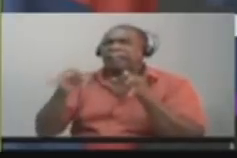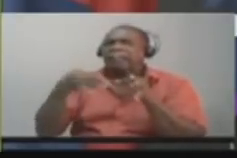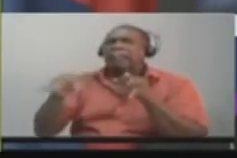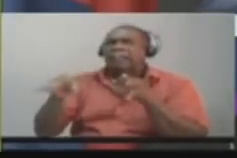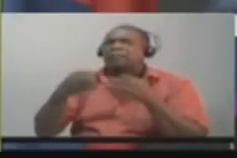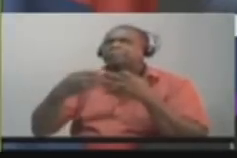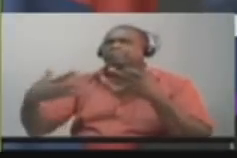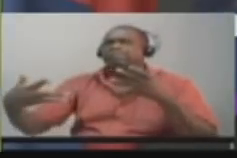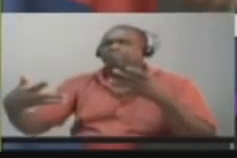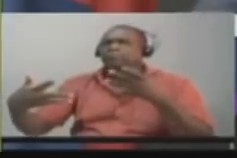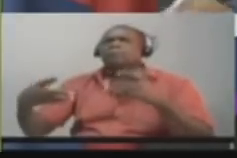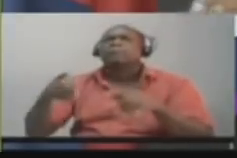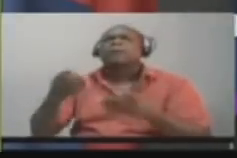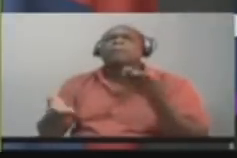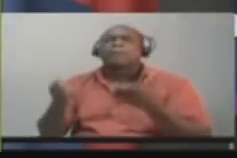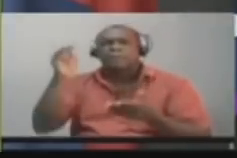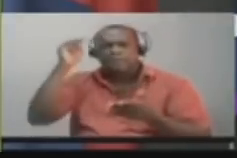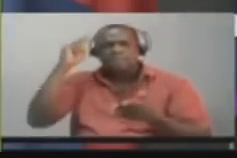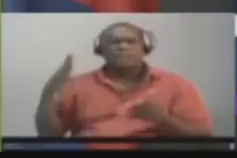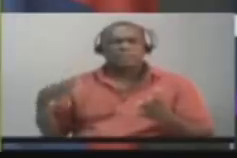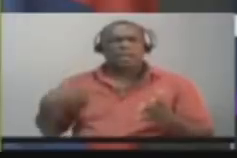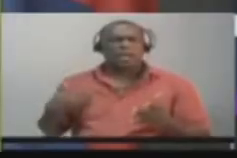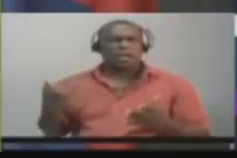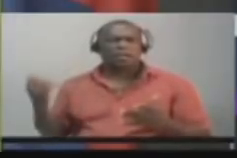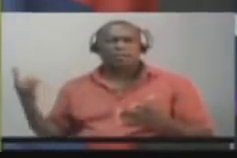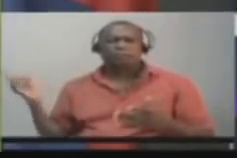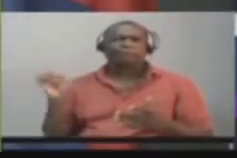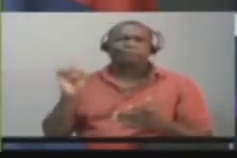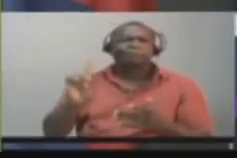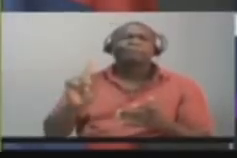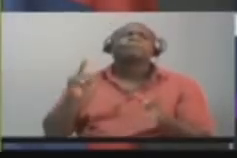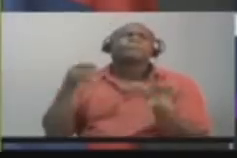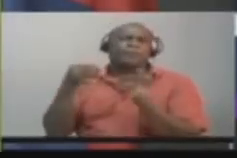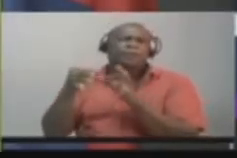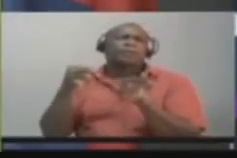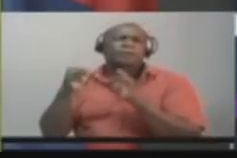Young, who started out this process in his capacity as Minister of National